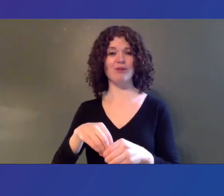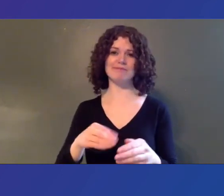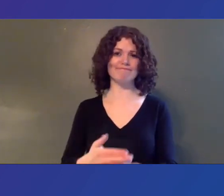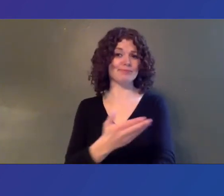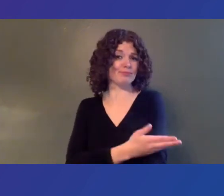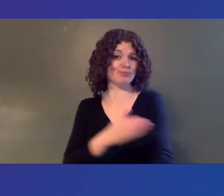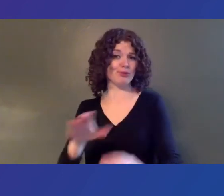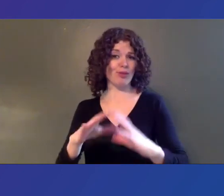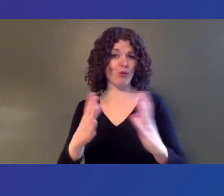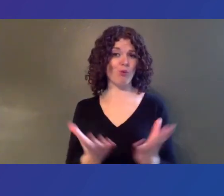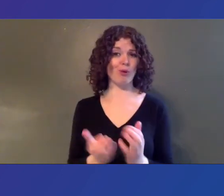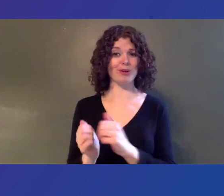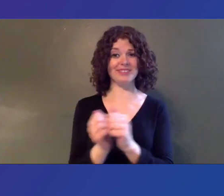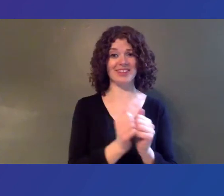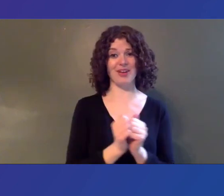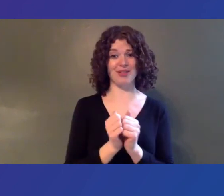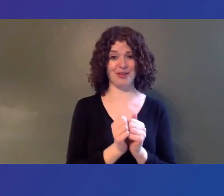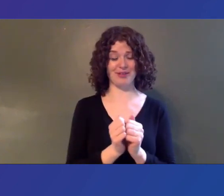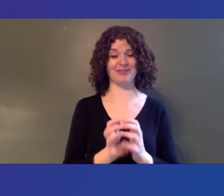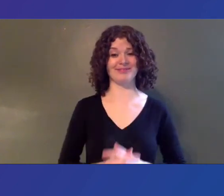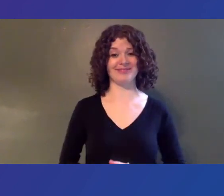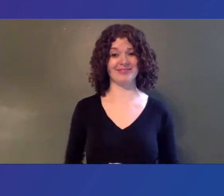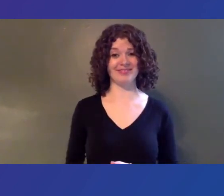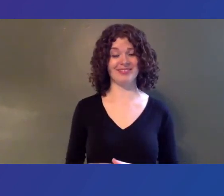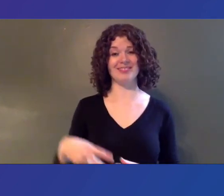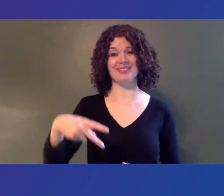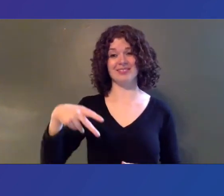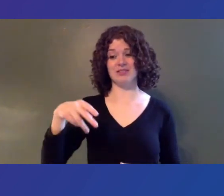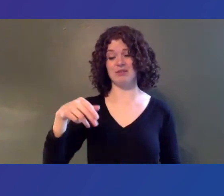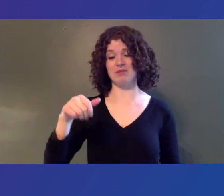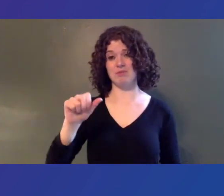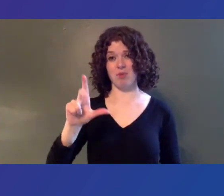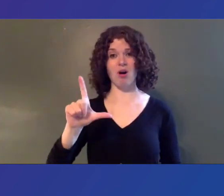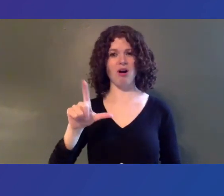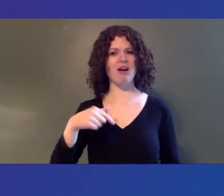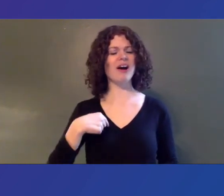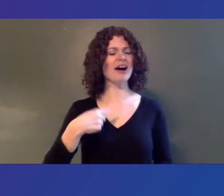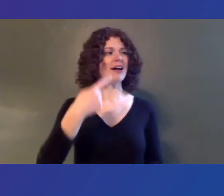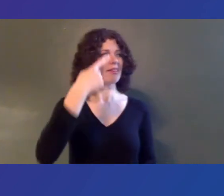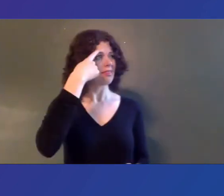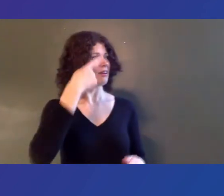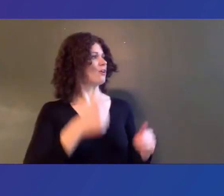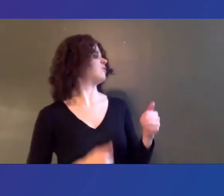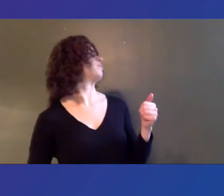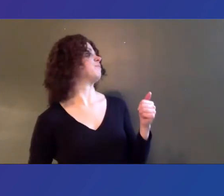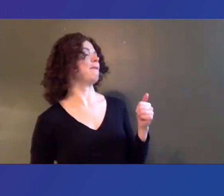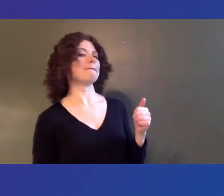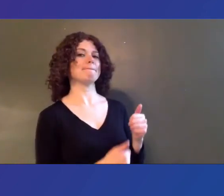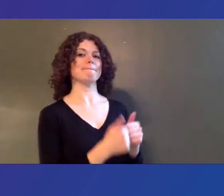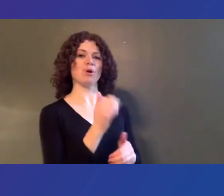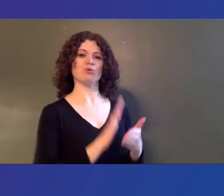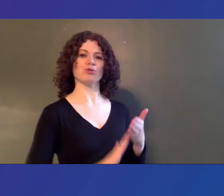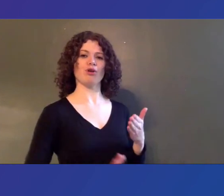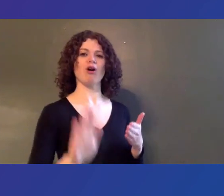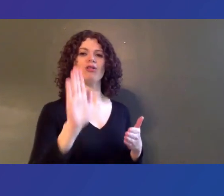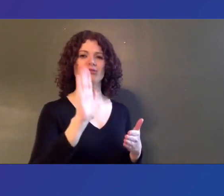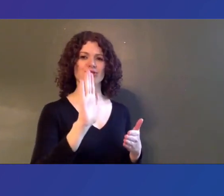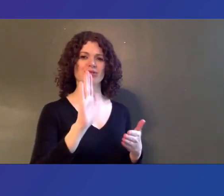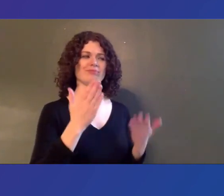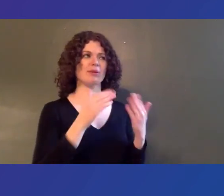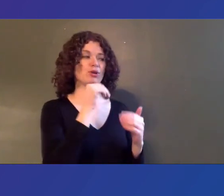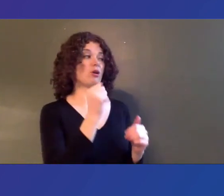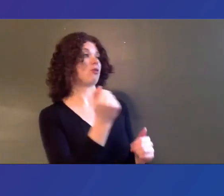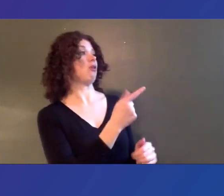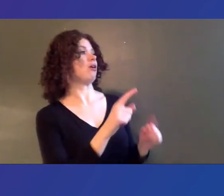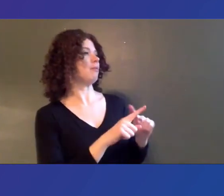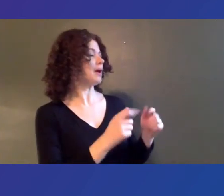together? Yeah, pretty much all colleges, I would, most colleges, because there might be some outliers that are not doing it, but